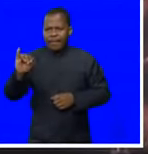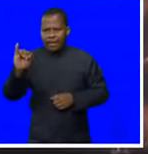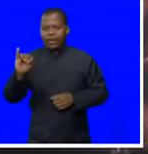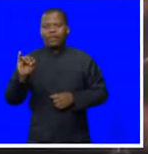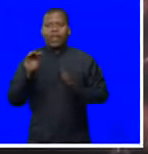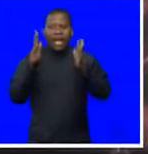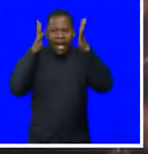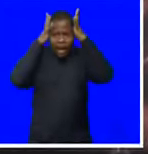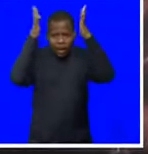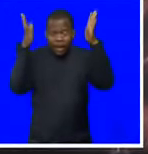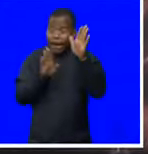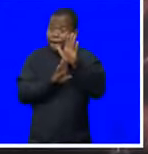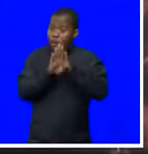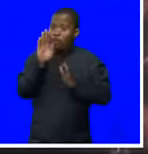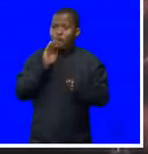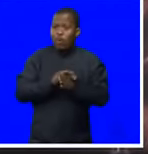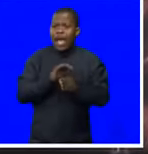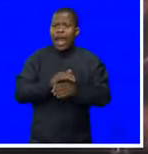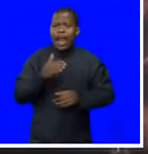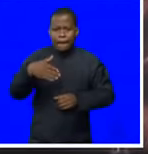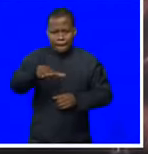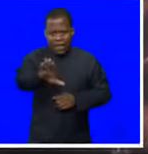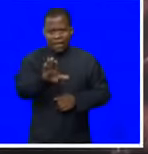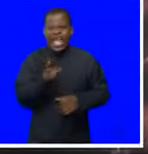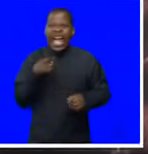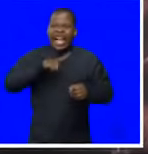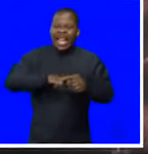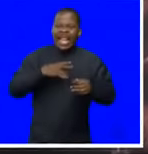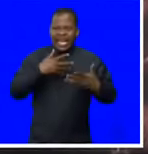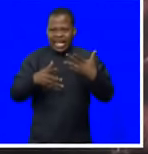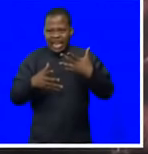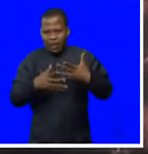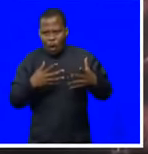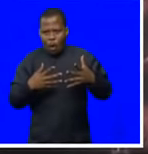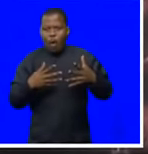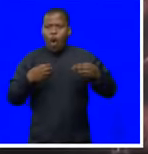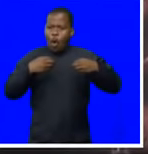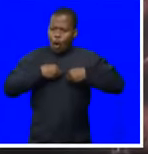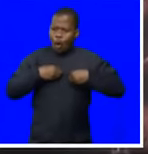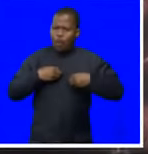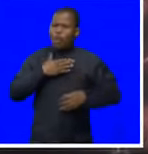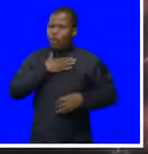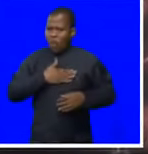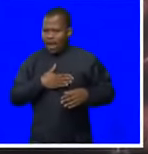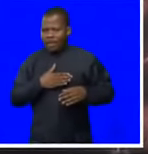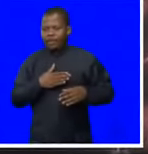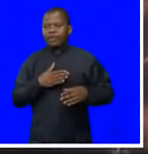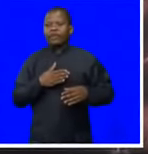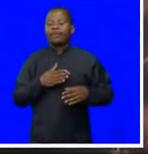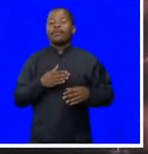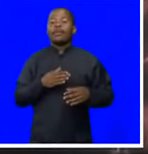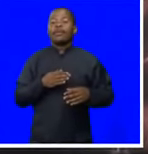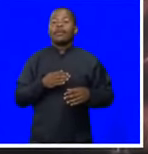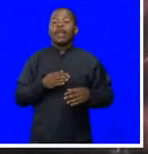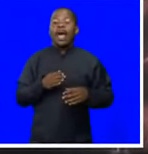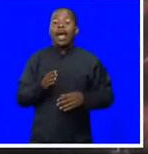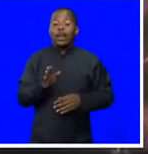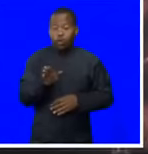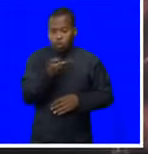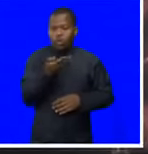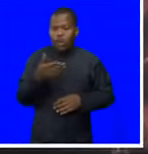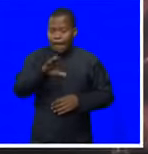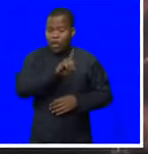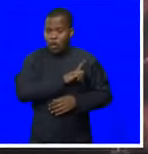elive phambili nema personal interests ethu eceleni ngoba at the end of the day kumele siphume